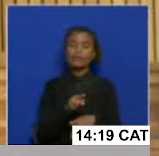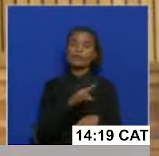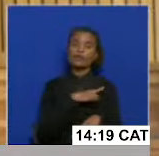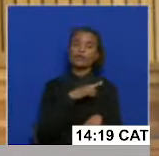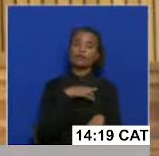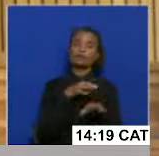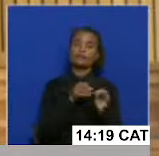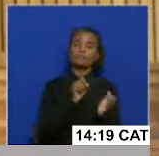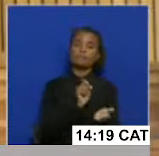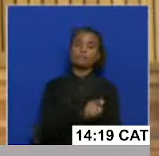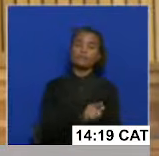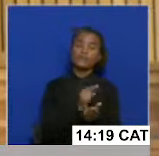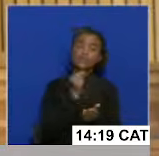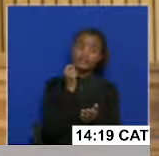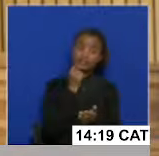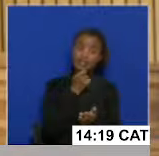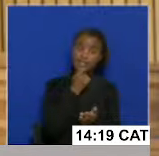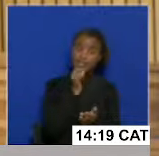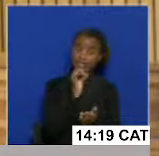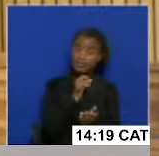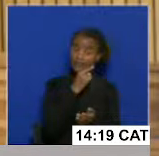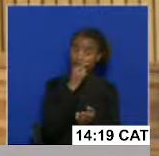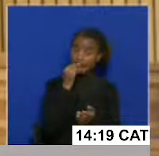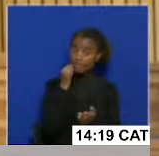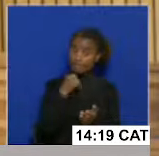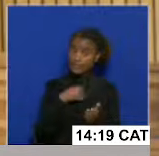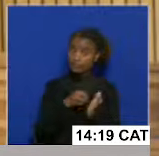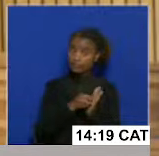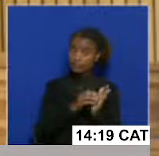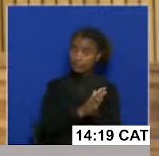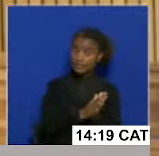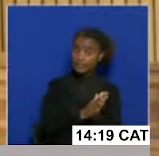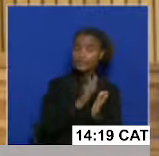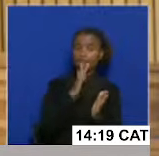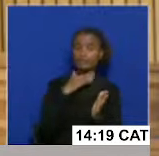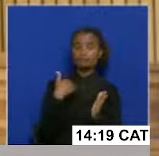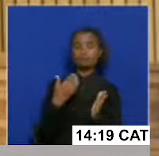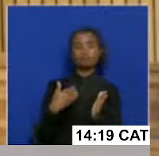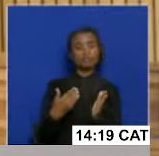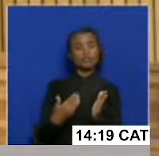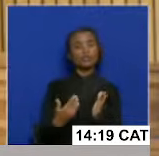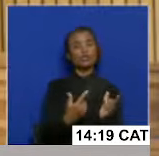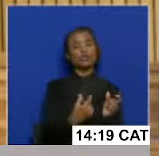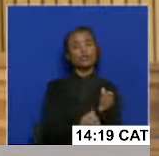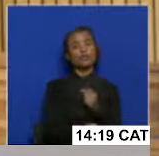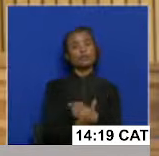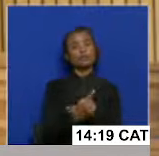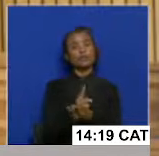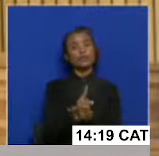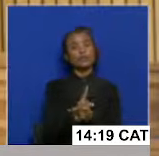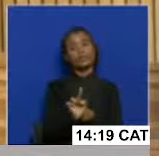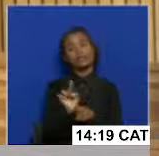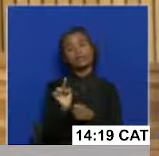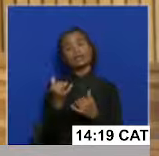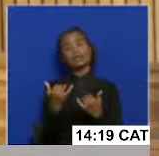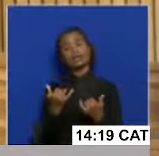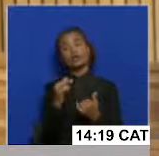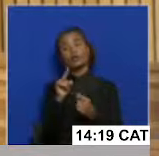me, at the end of the day, it will lead to what happened to the stones at the end of the day.